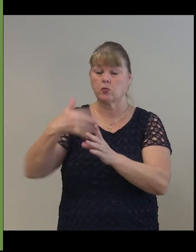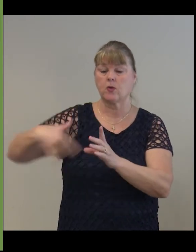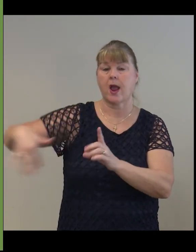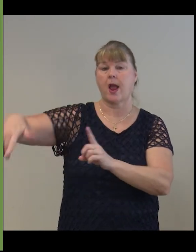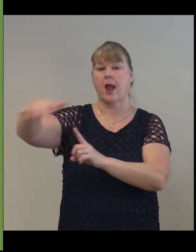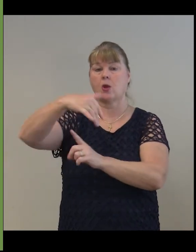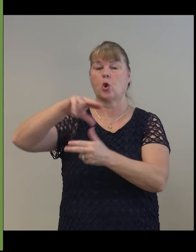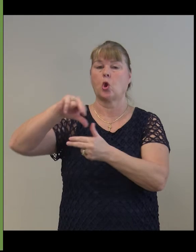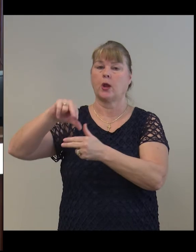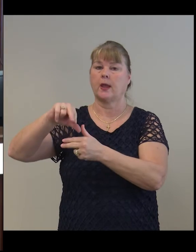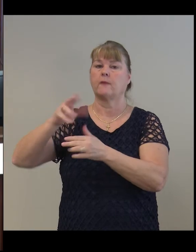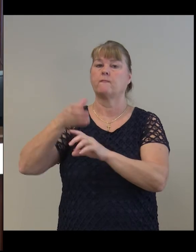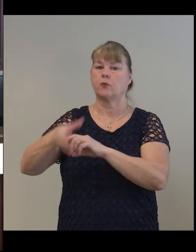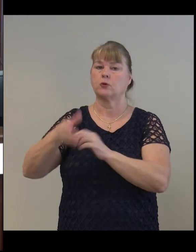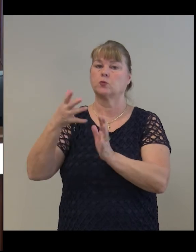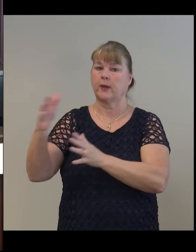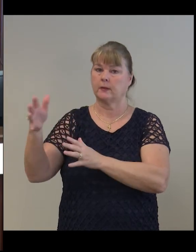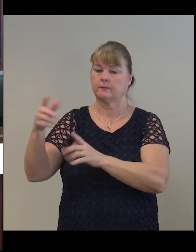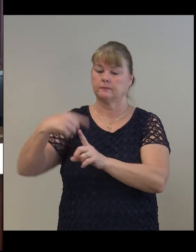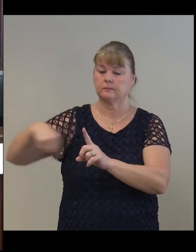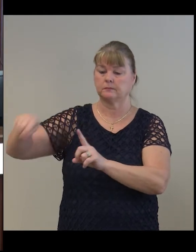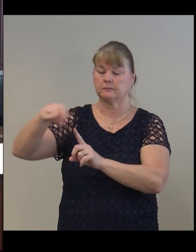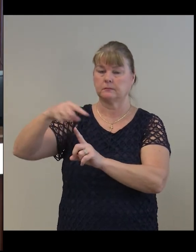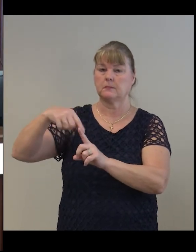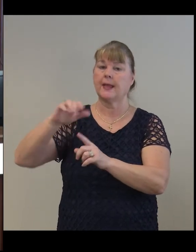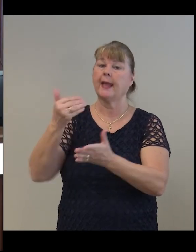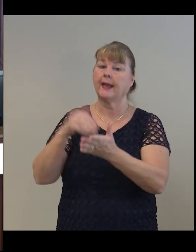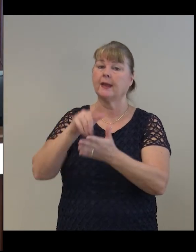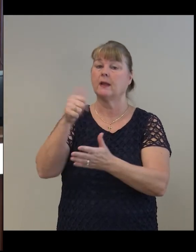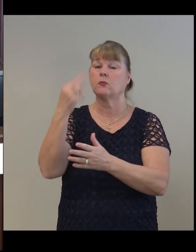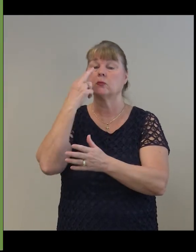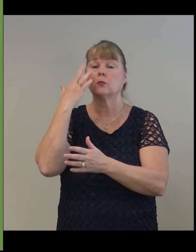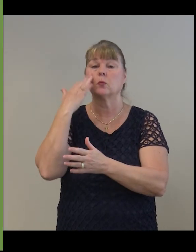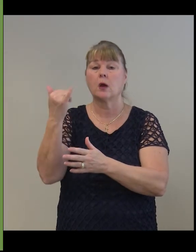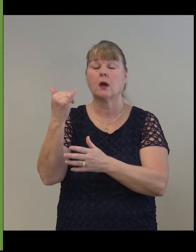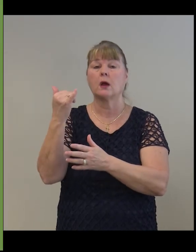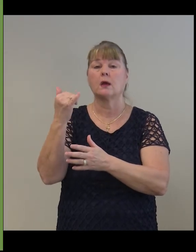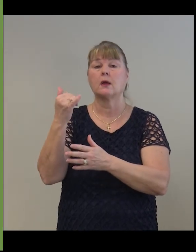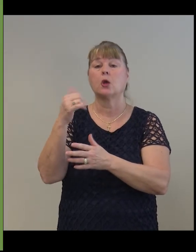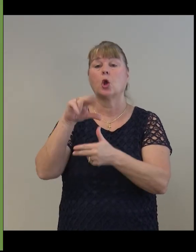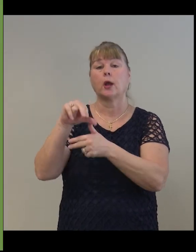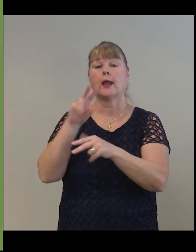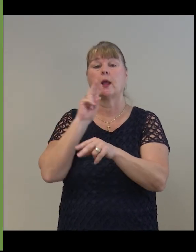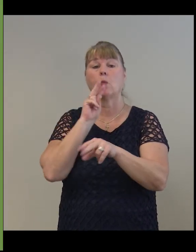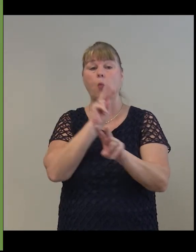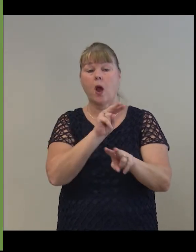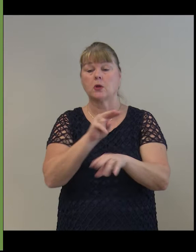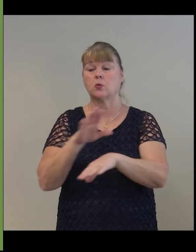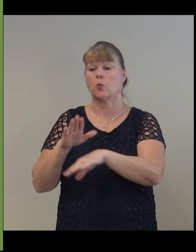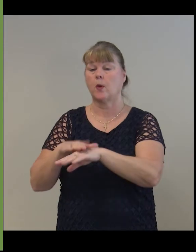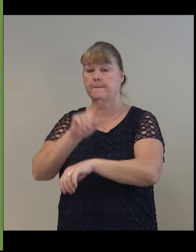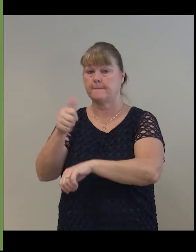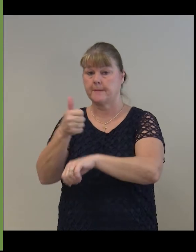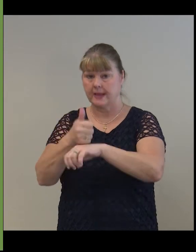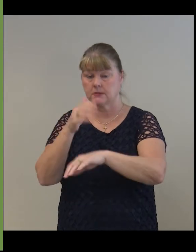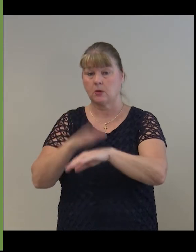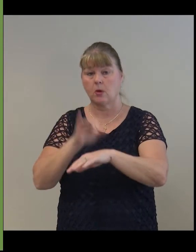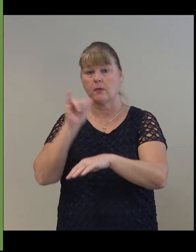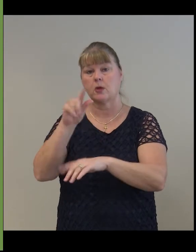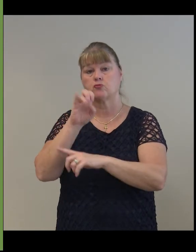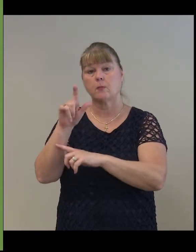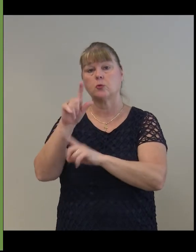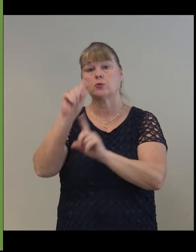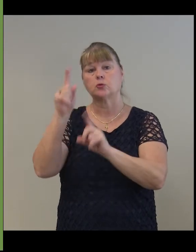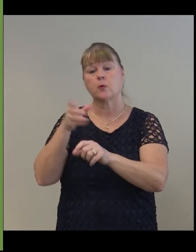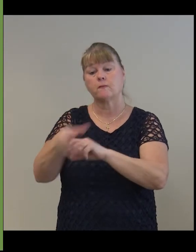they base hurricane watches and warnings off of those tropical storm force winds. All right, we talked about tornadoes earlier. Let's talk about